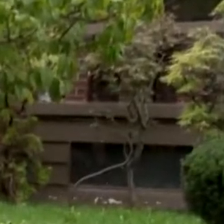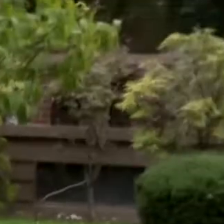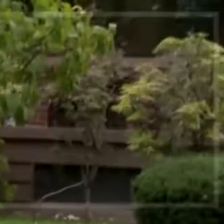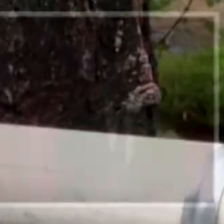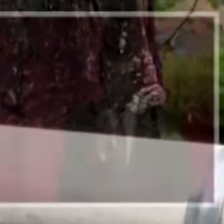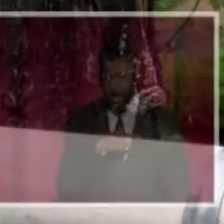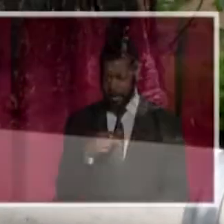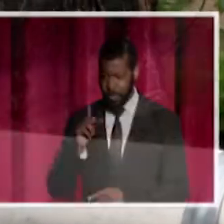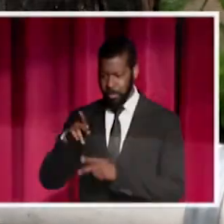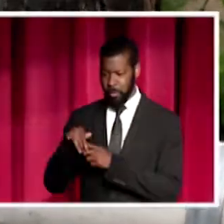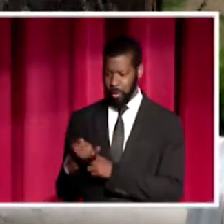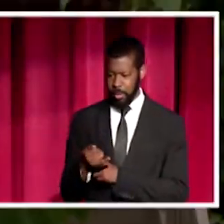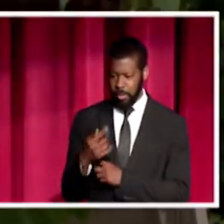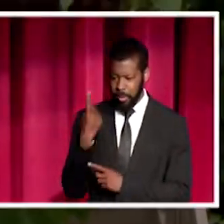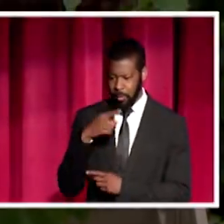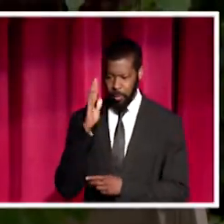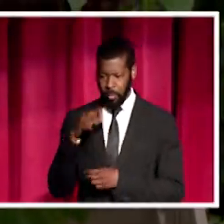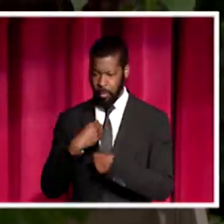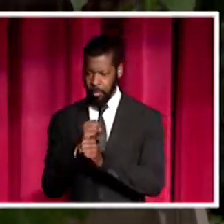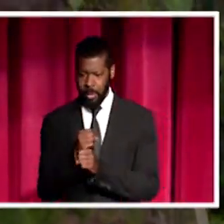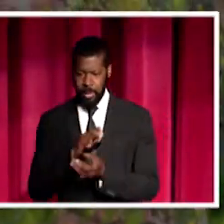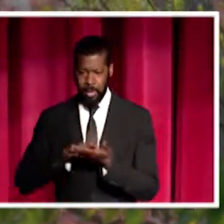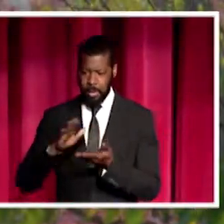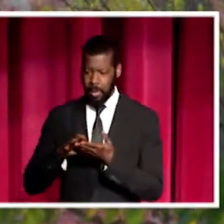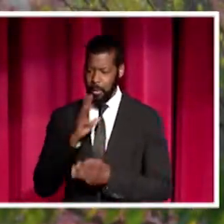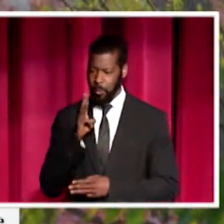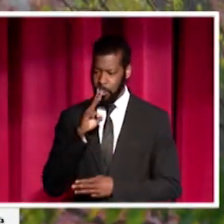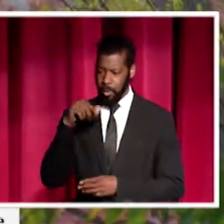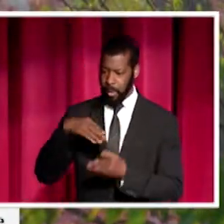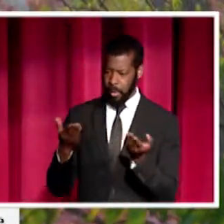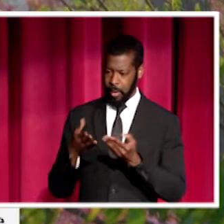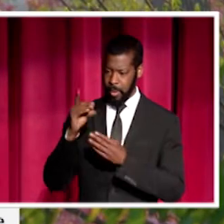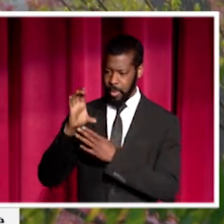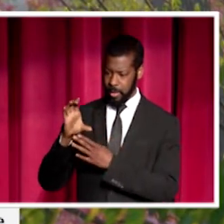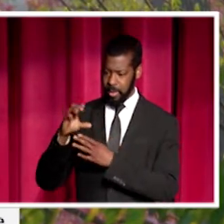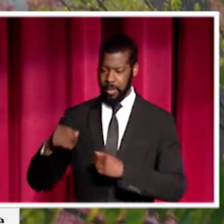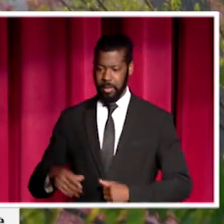This project will create cleaner waterways within the district.